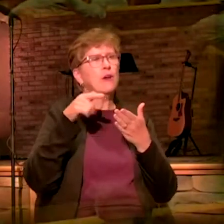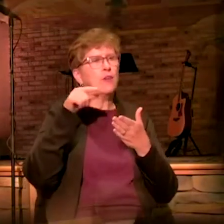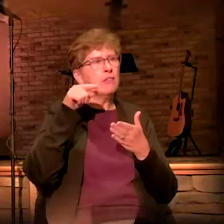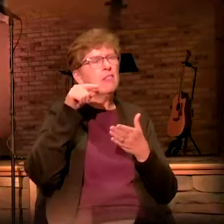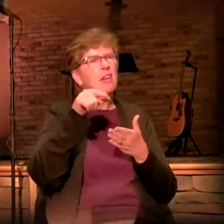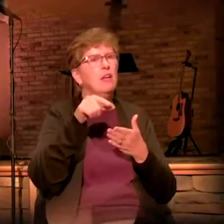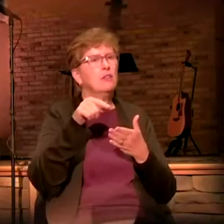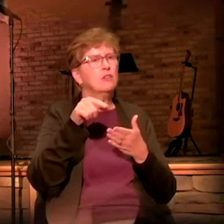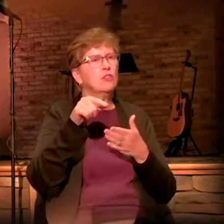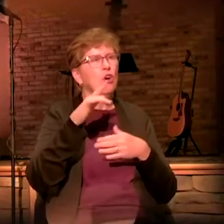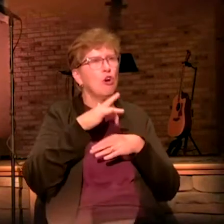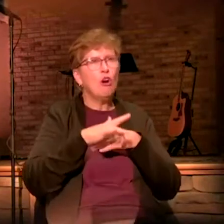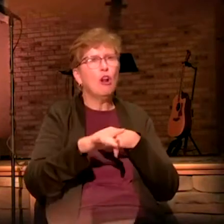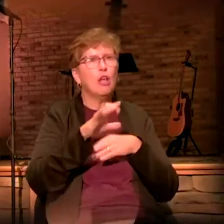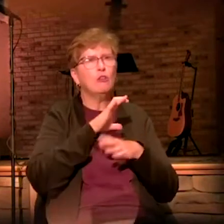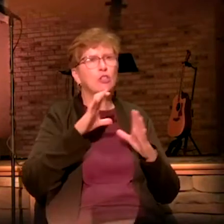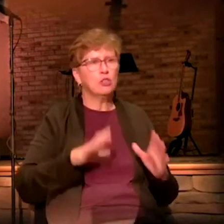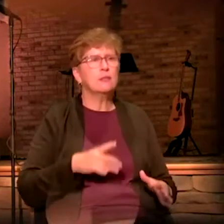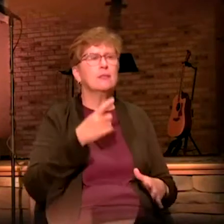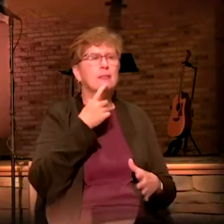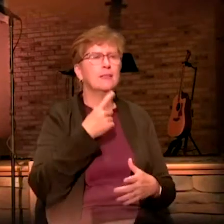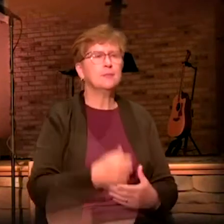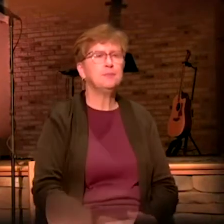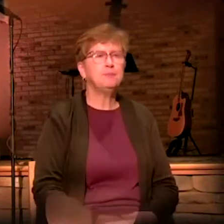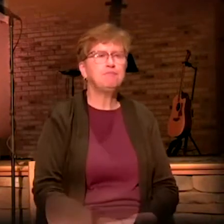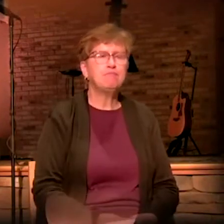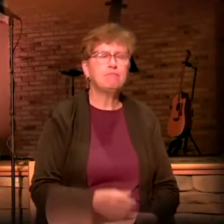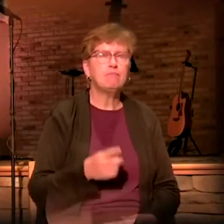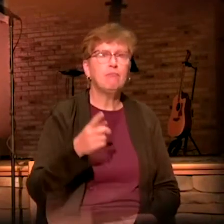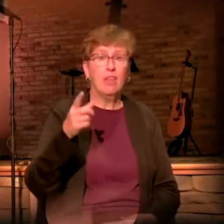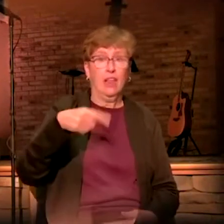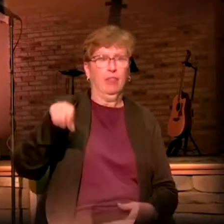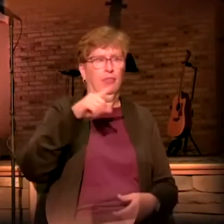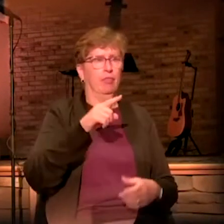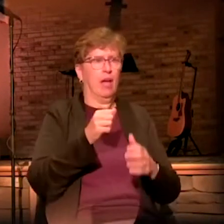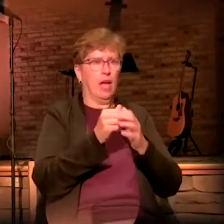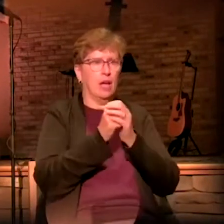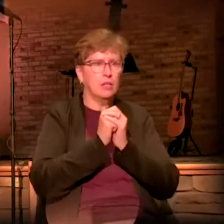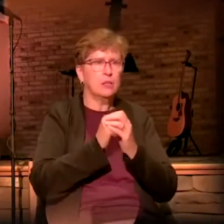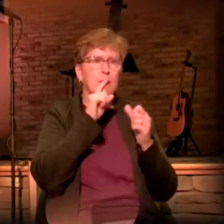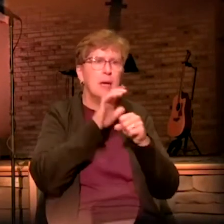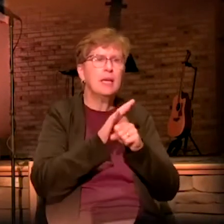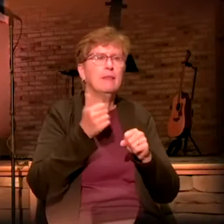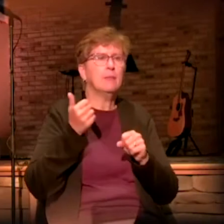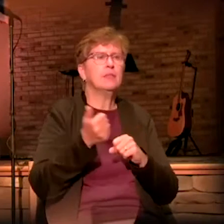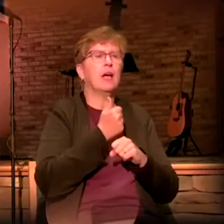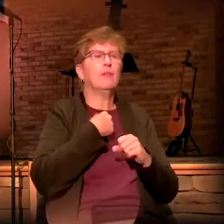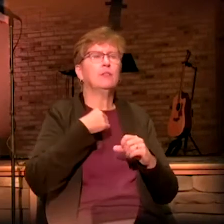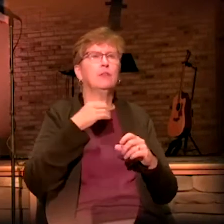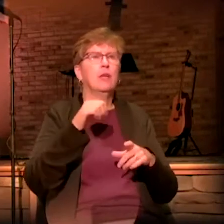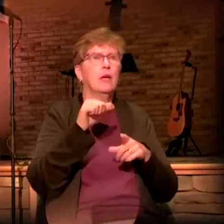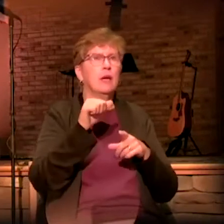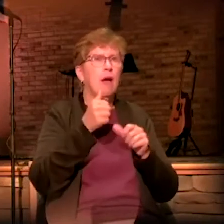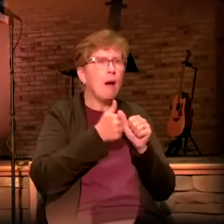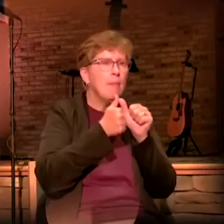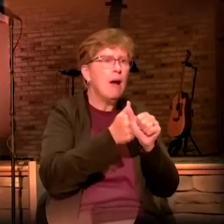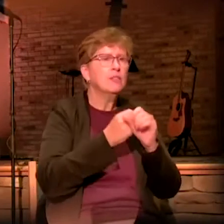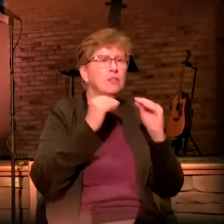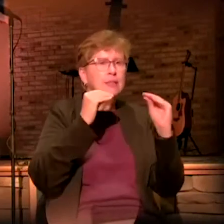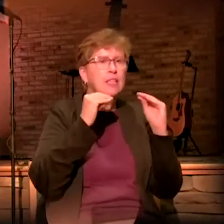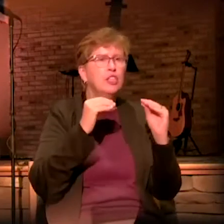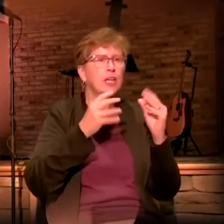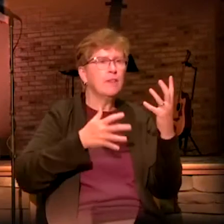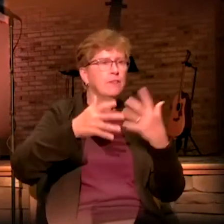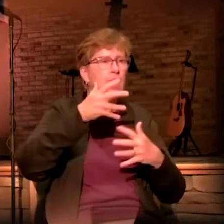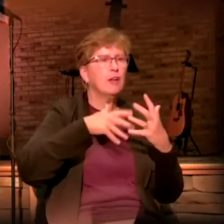Christians. Here's what it says. They devoted themselves to the apostles' teaching and to fellowship, to